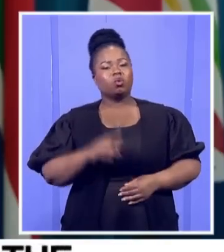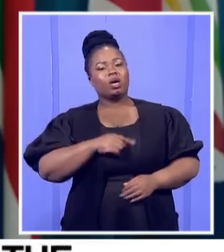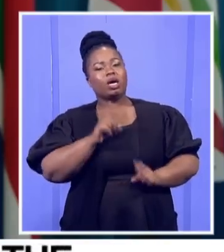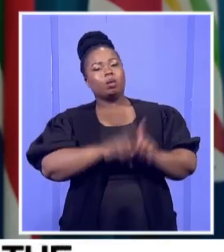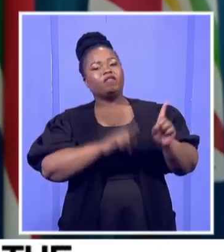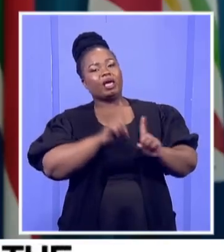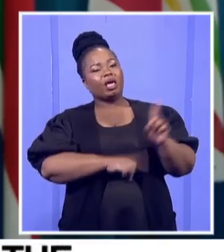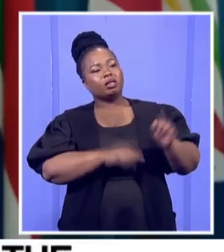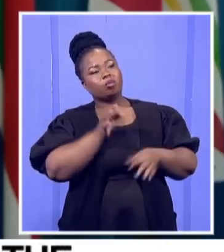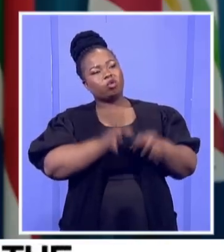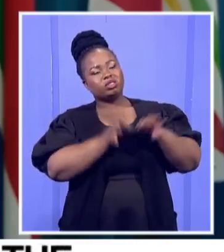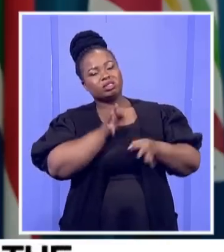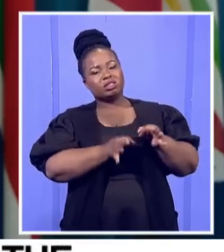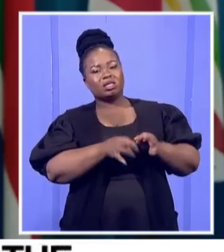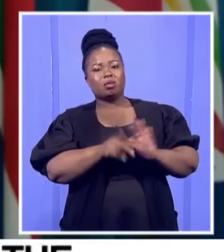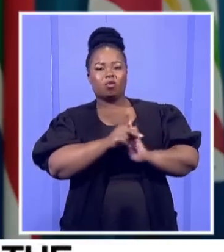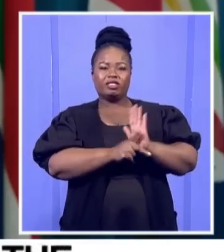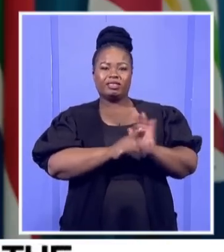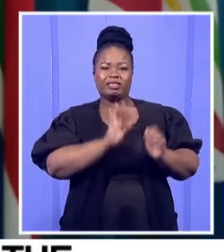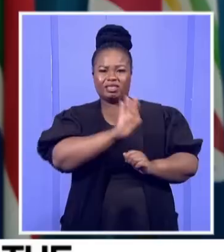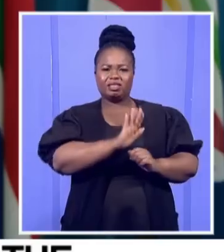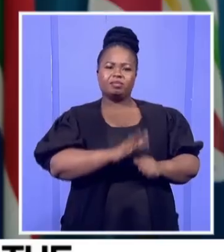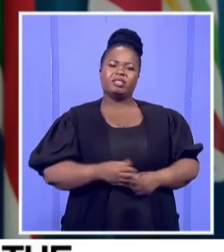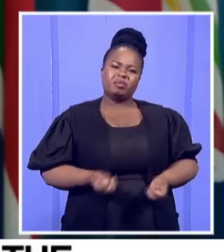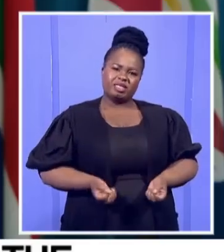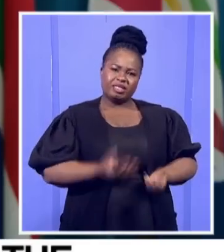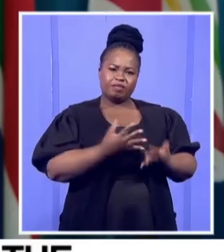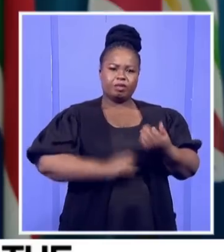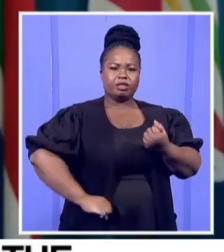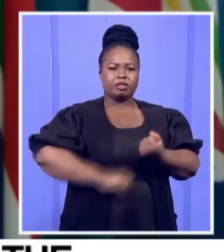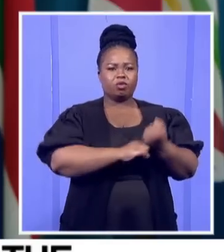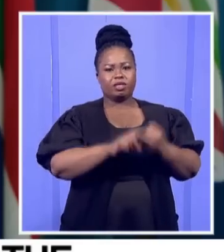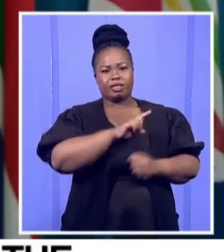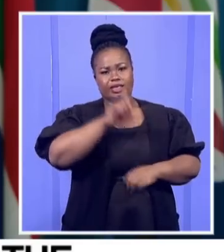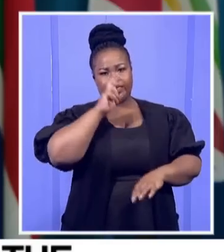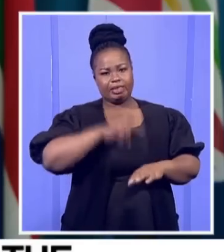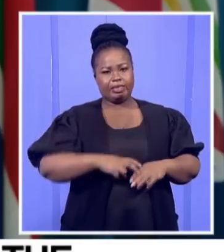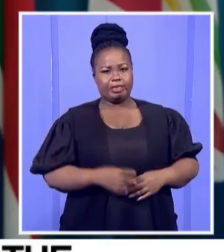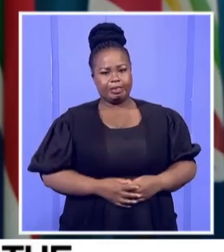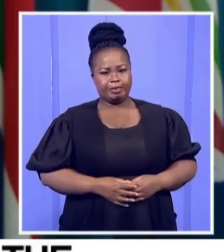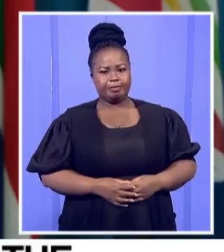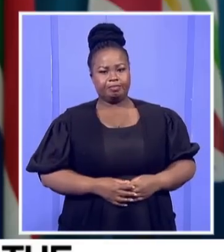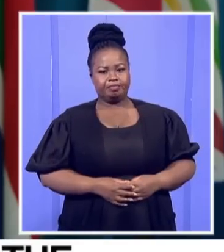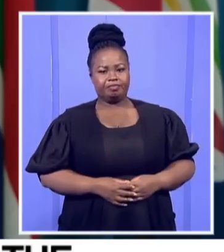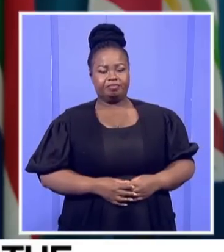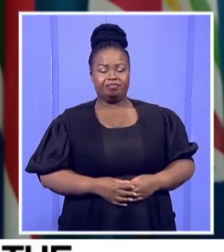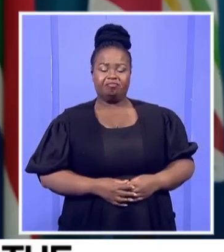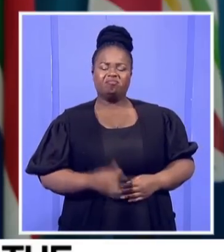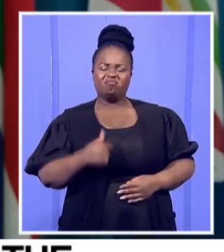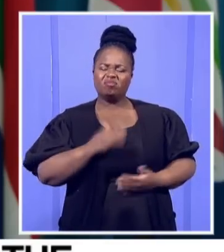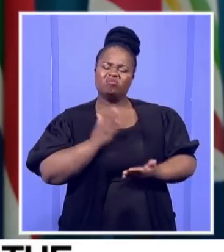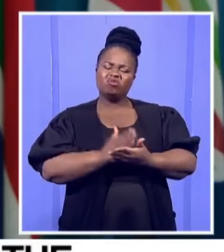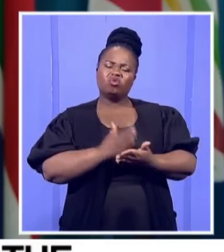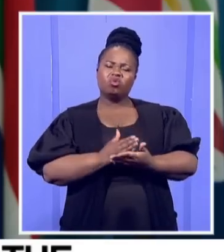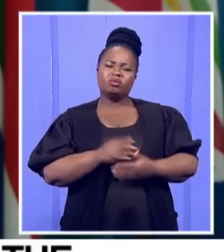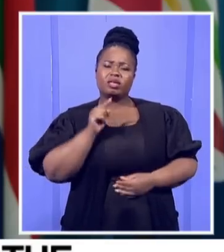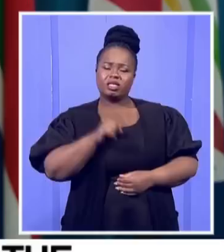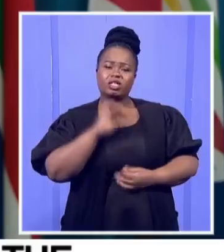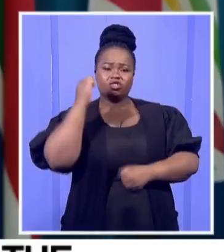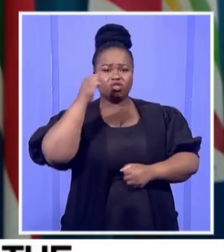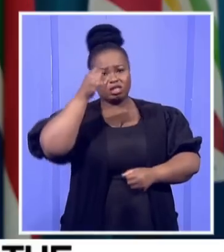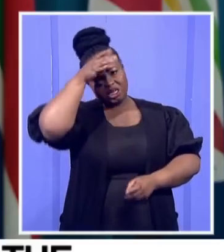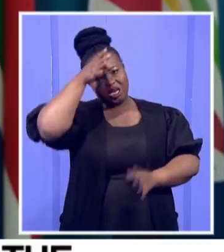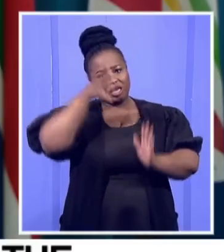politicians and failed policies, that they are given the support that they need. I have no doubt that such an industry expert